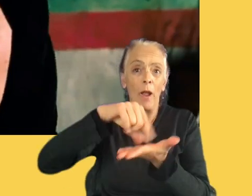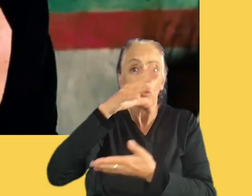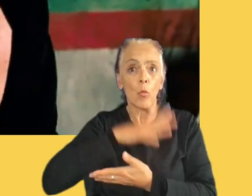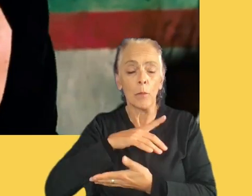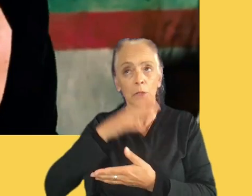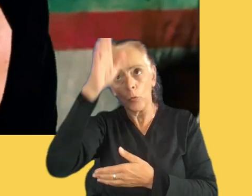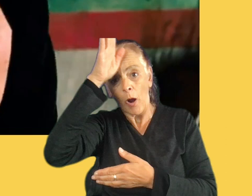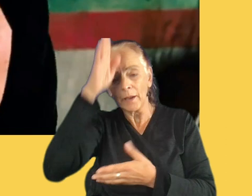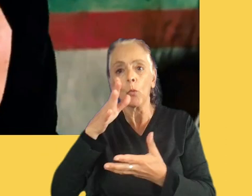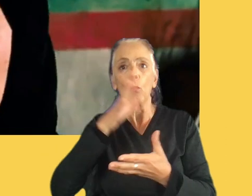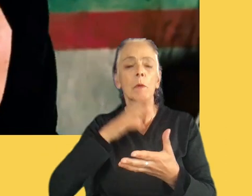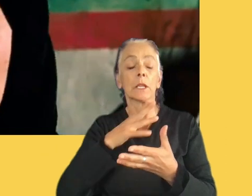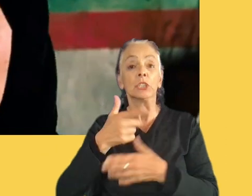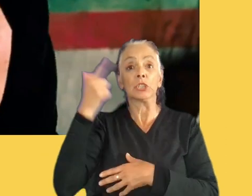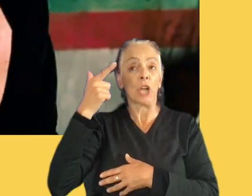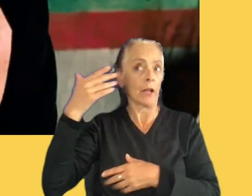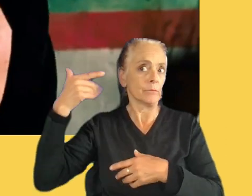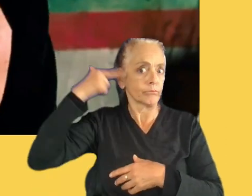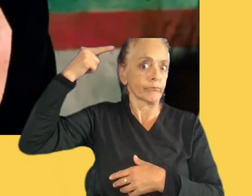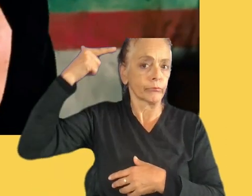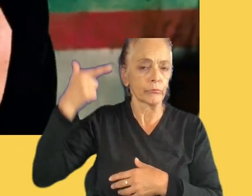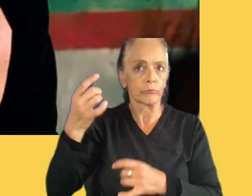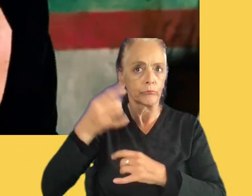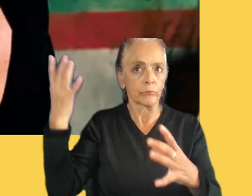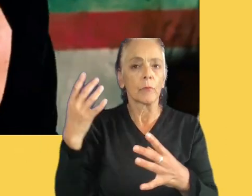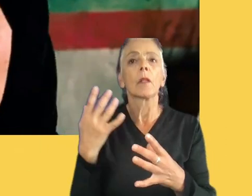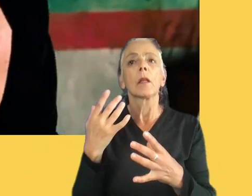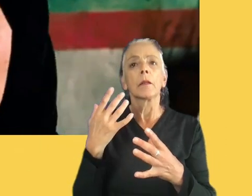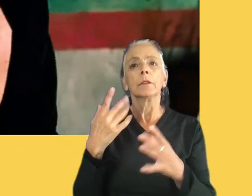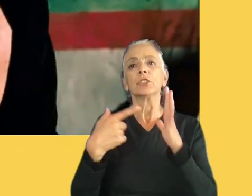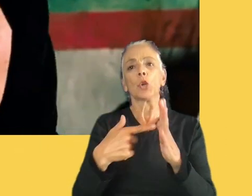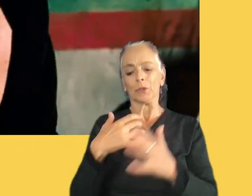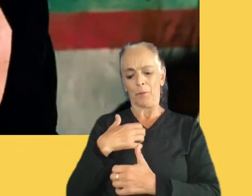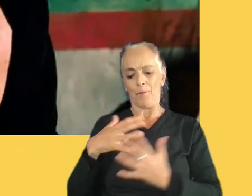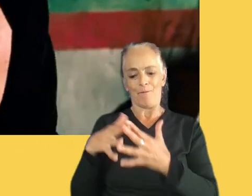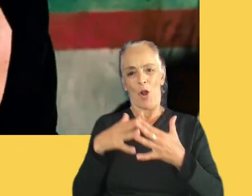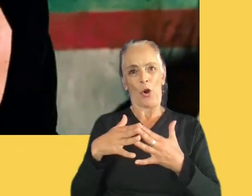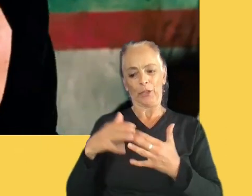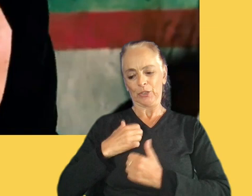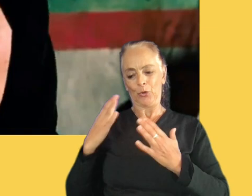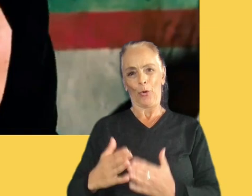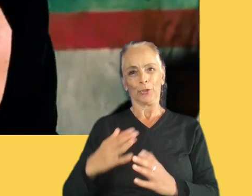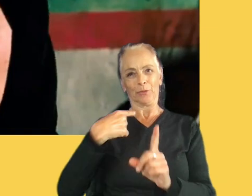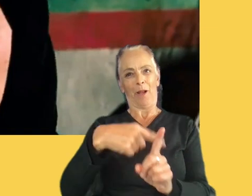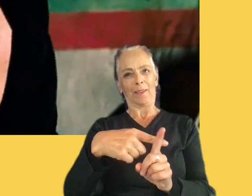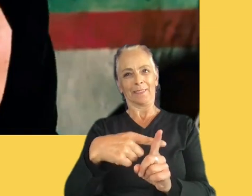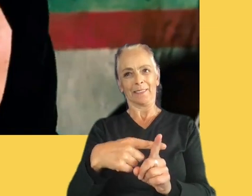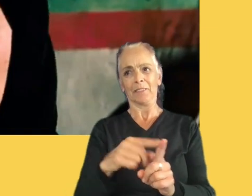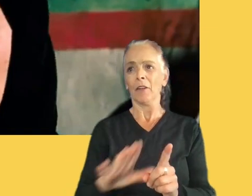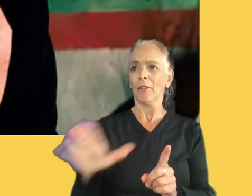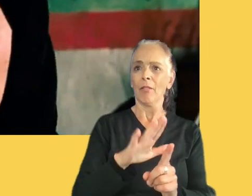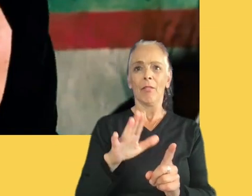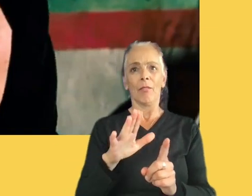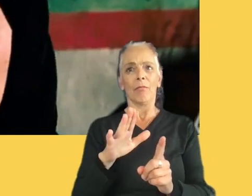graphic visuals. This is used to paint the American soldiers in the movie in a positive light, to show their cause as being just and